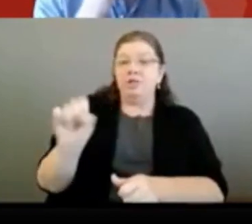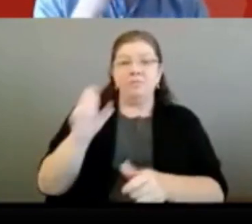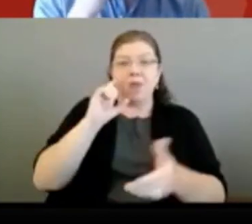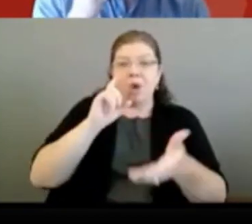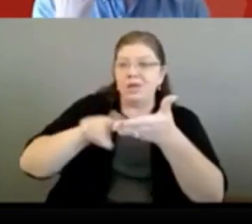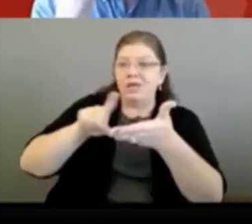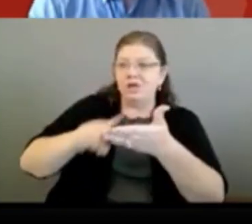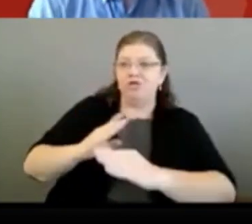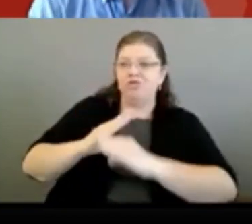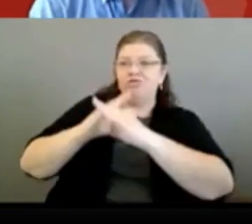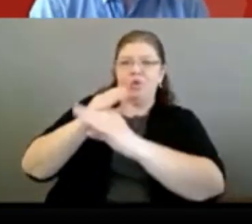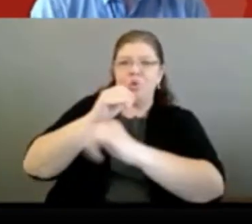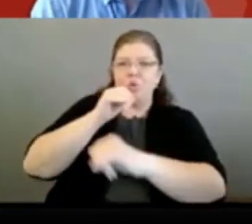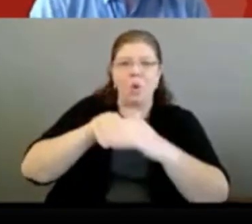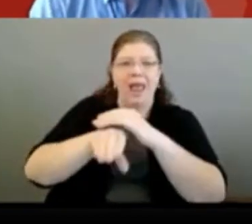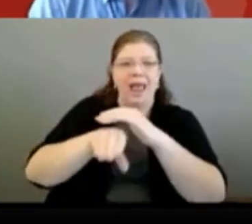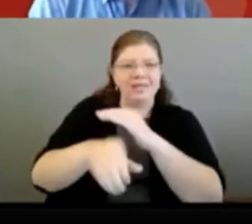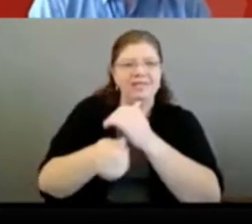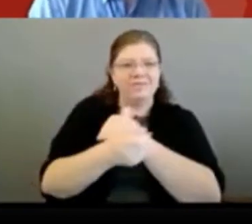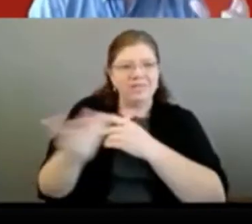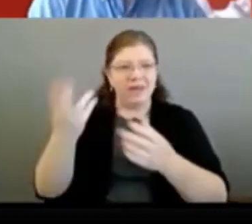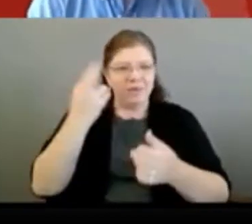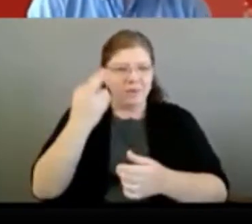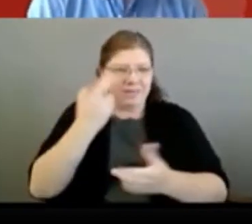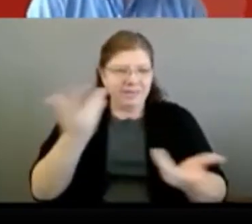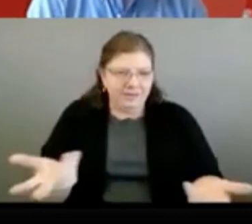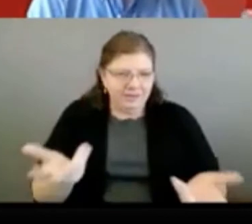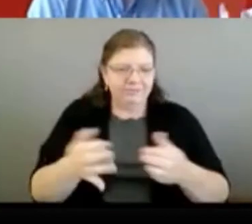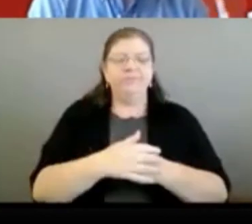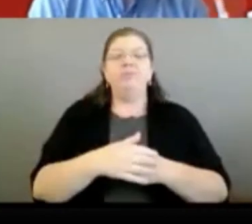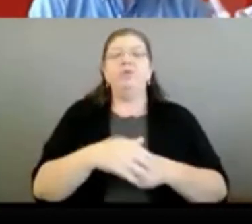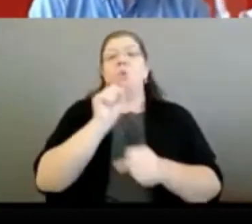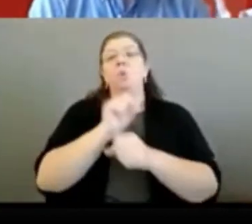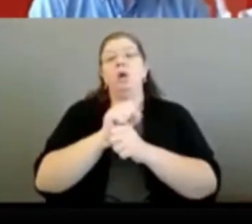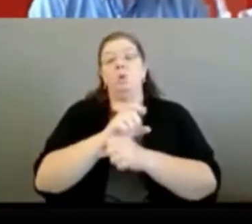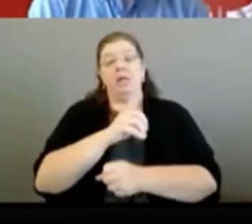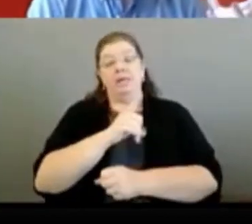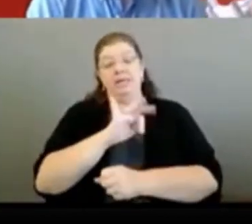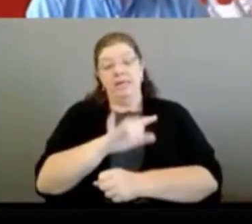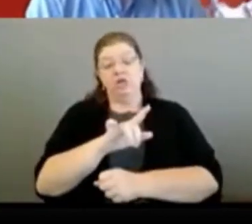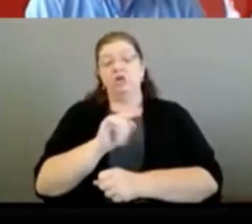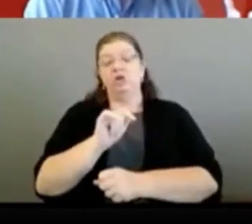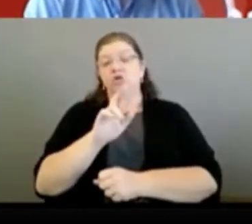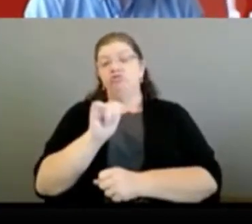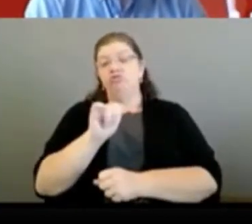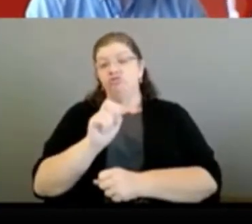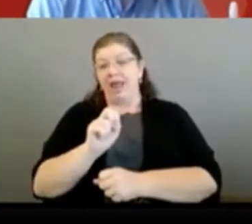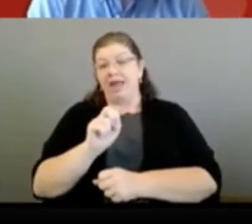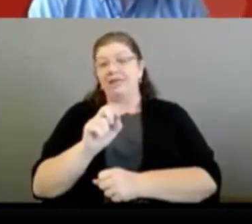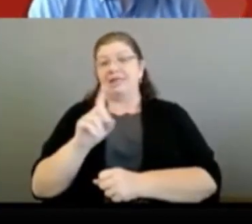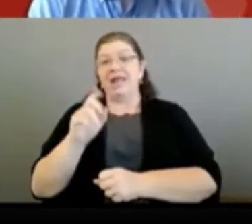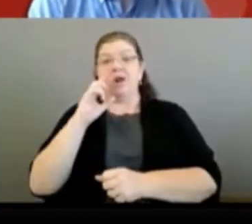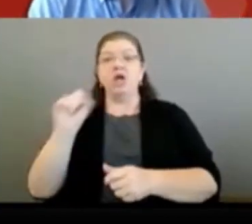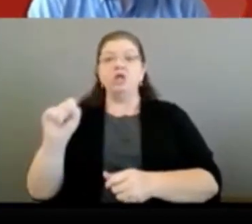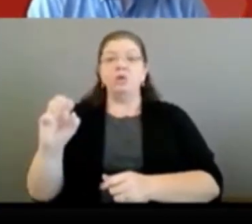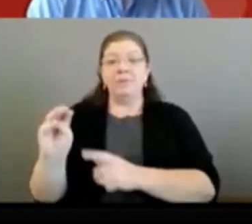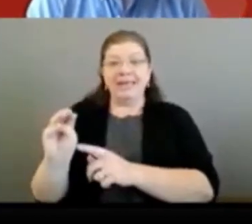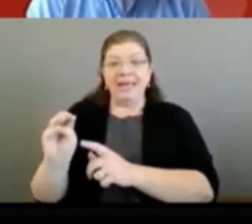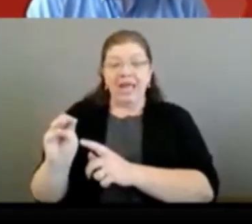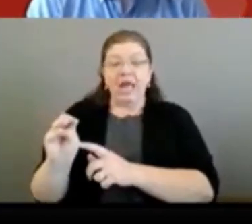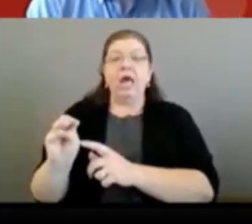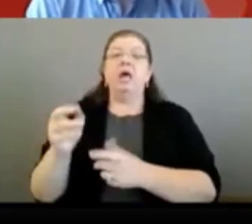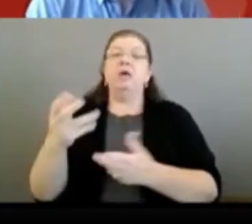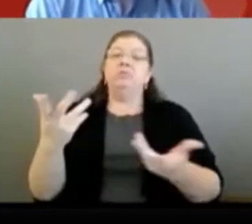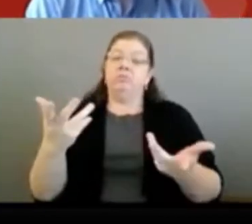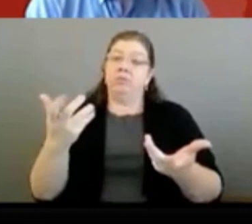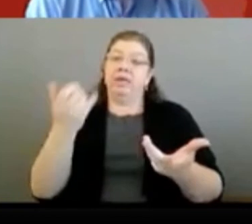do not have access to for a number of reasons. If you're working with digital trace data and text-based data on social media, for example,